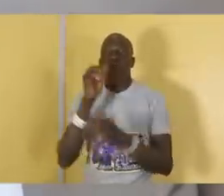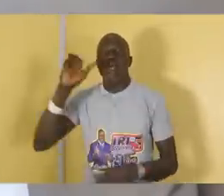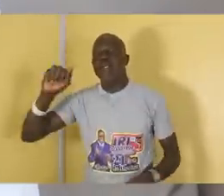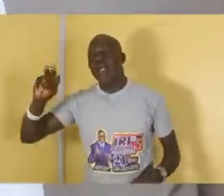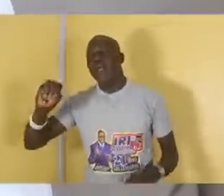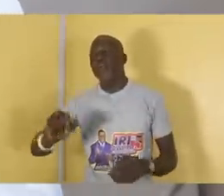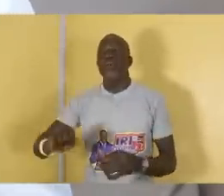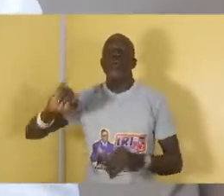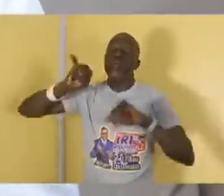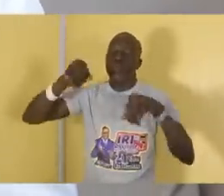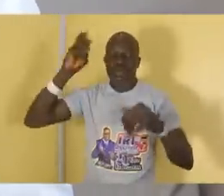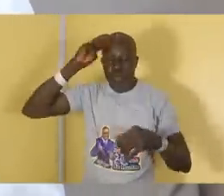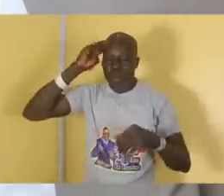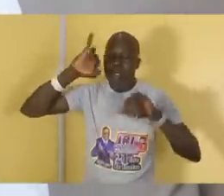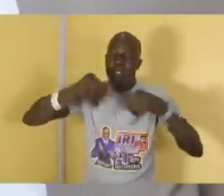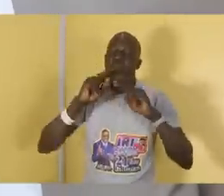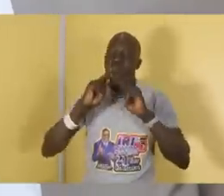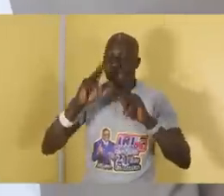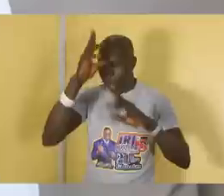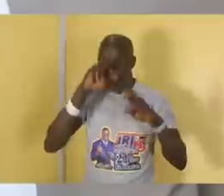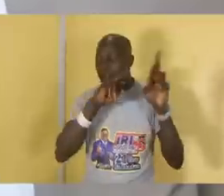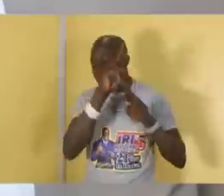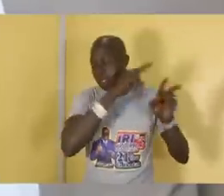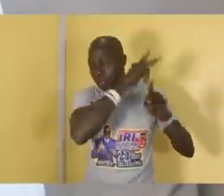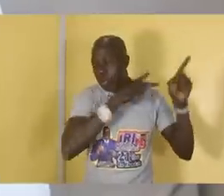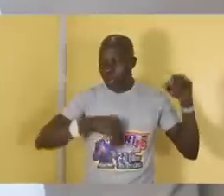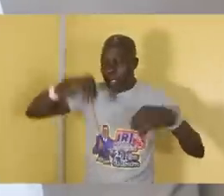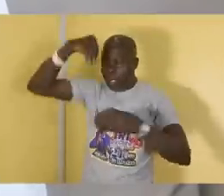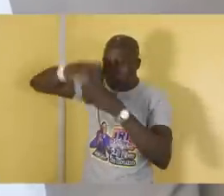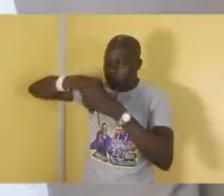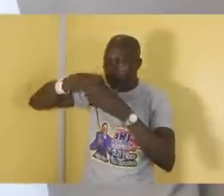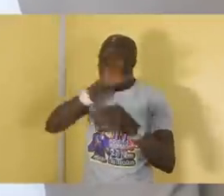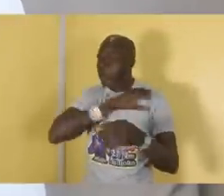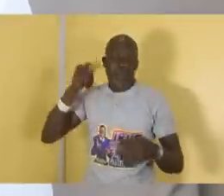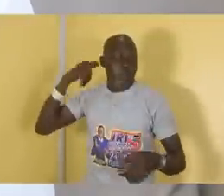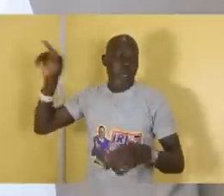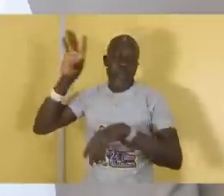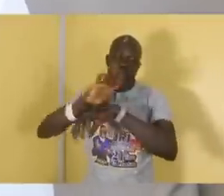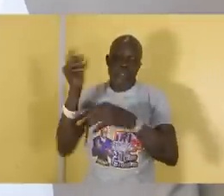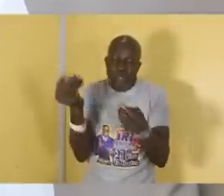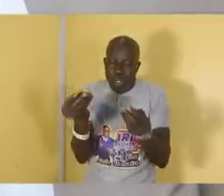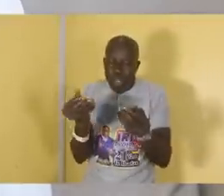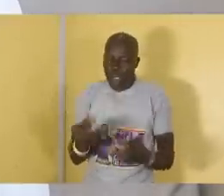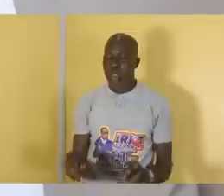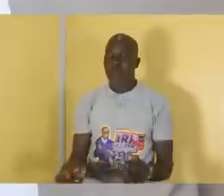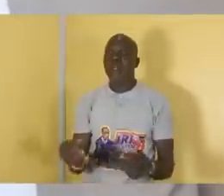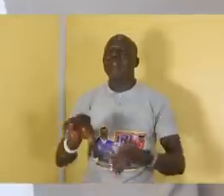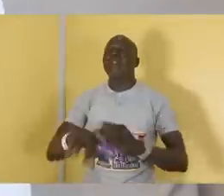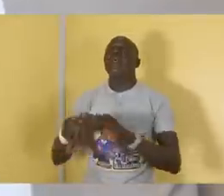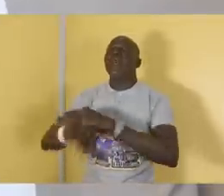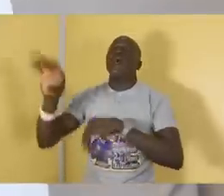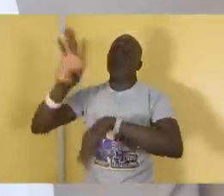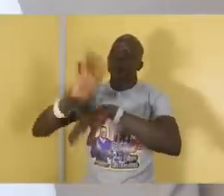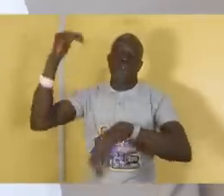Dr. SMO Mustafa JP Babasebioba lati jo Seed of Dragon Church Land of